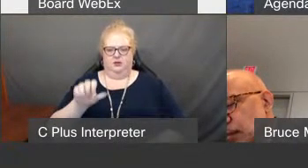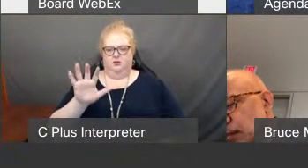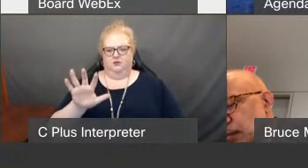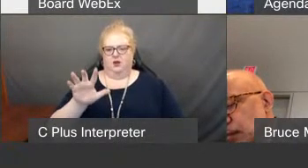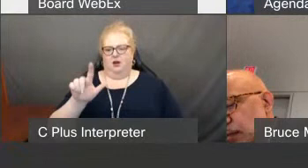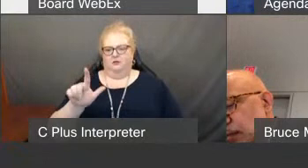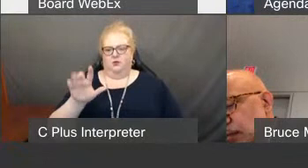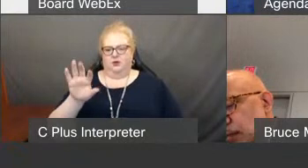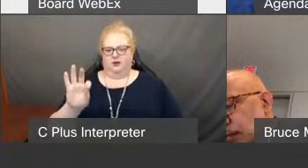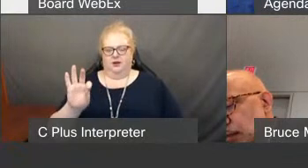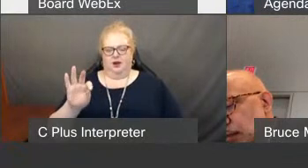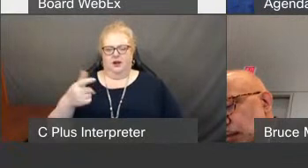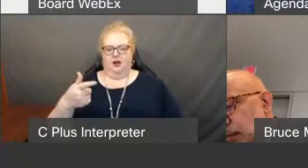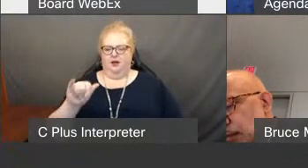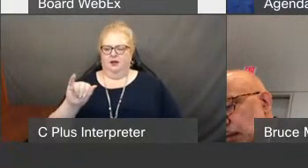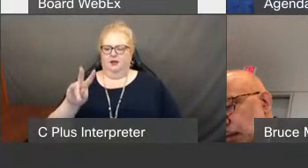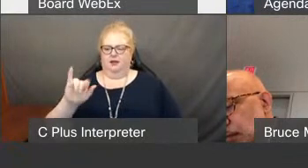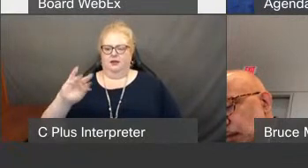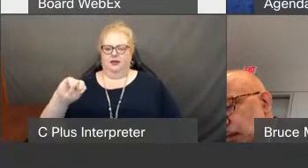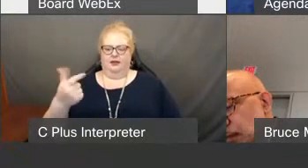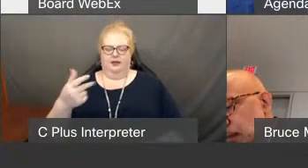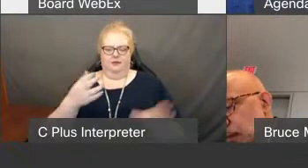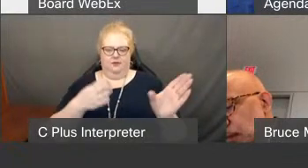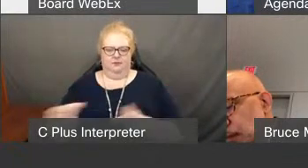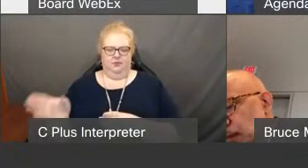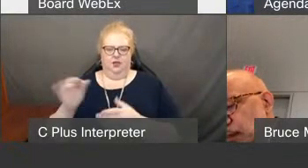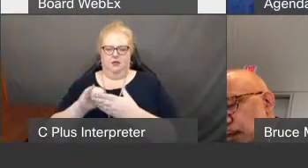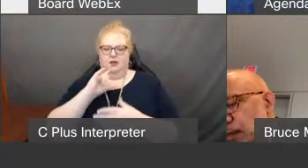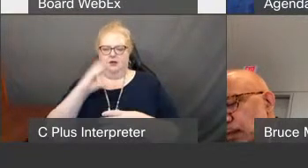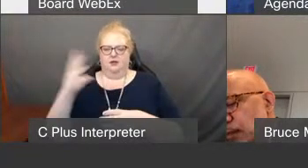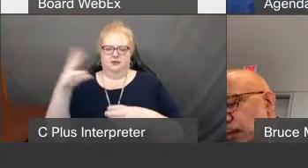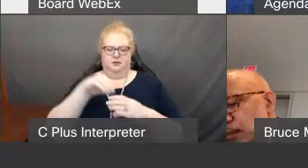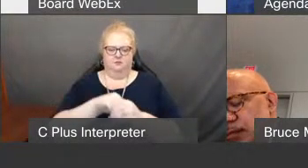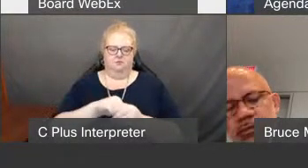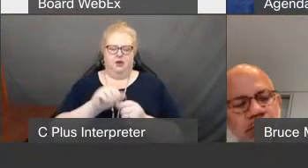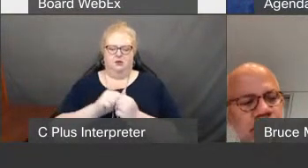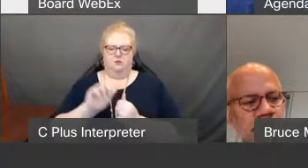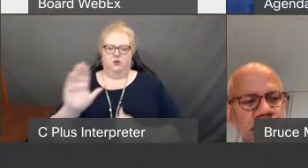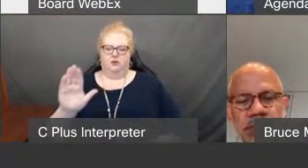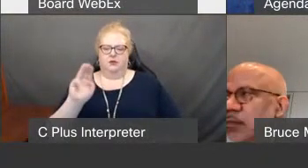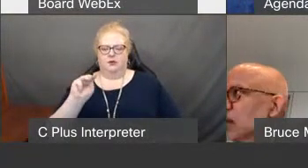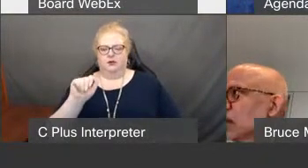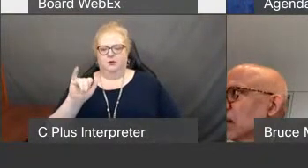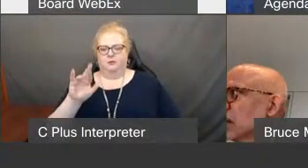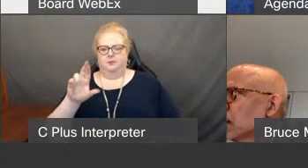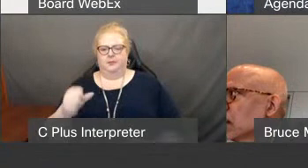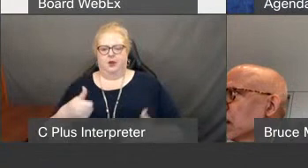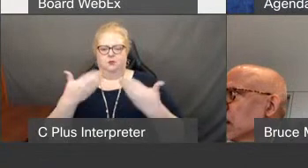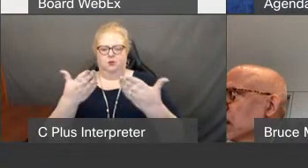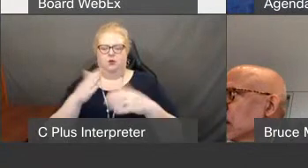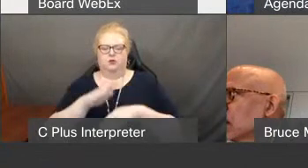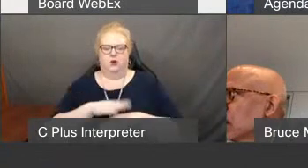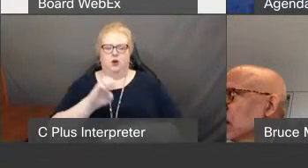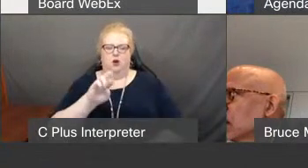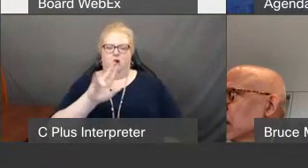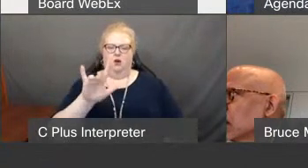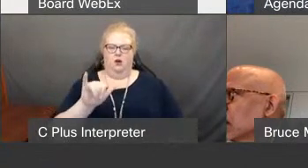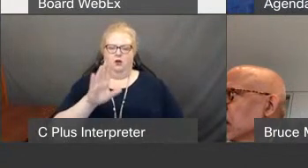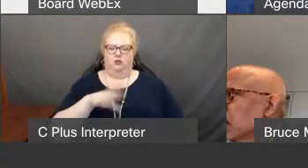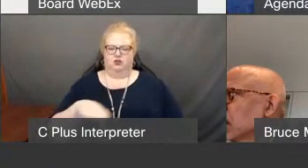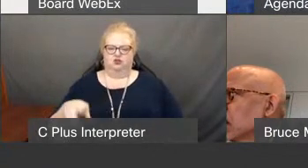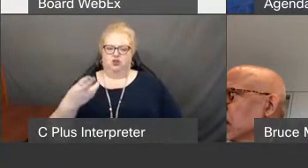plan that's embedded in the mayor's proposal on early childhood education, whether or not that's a